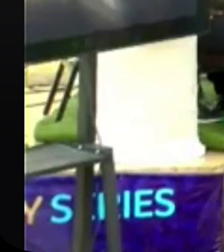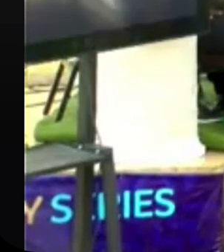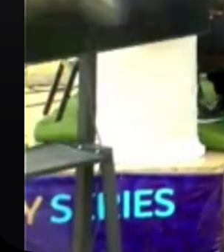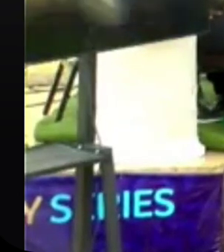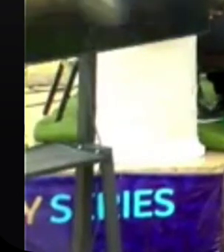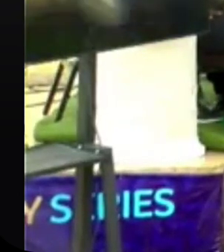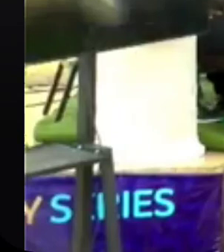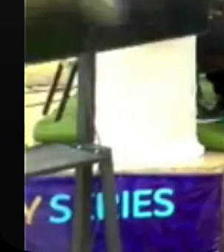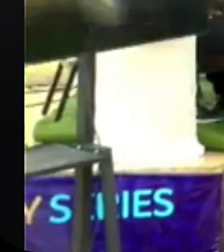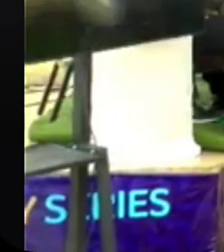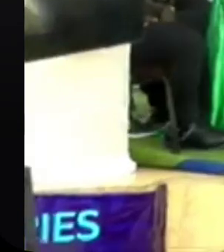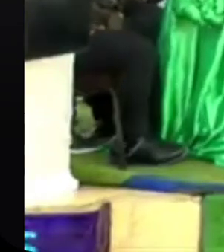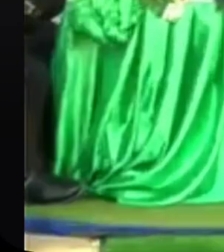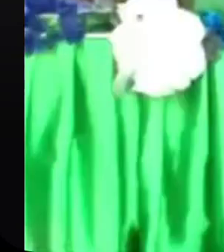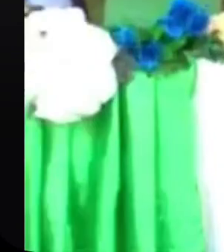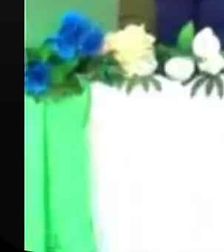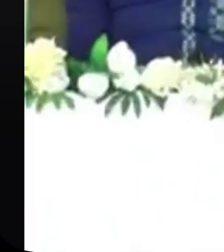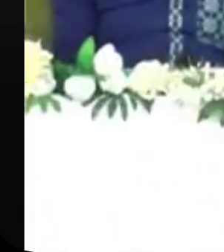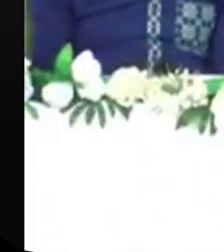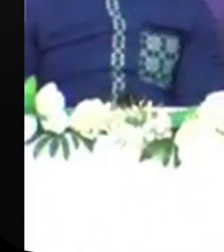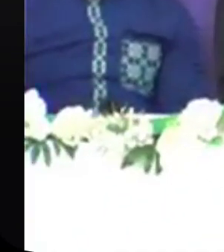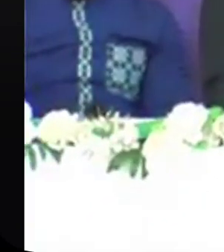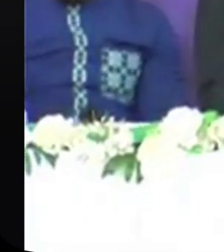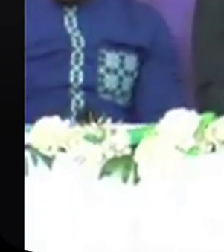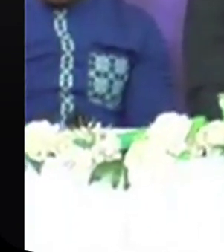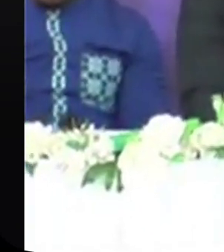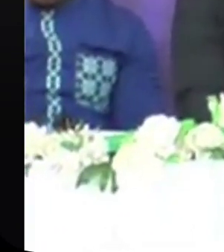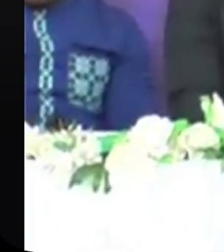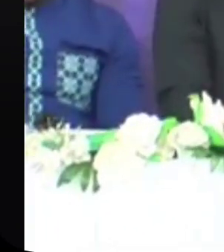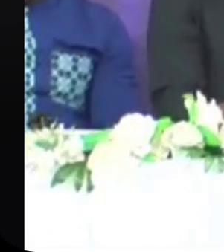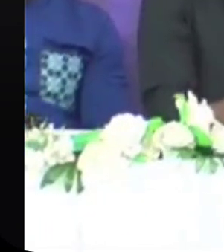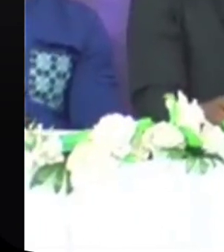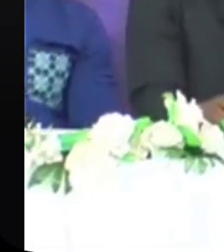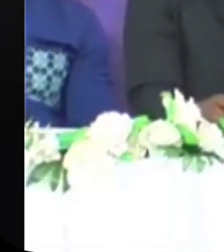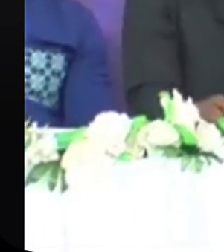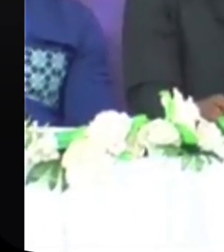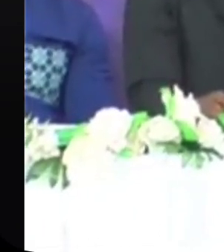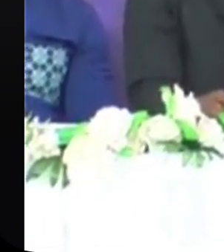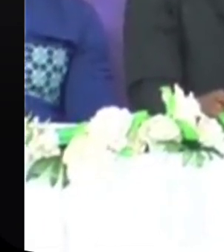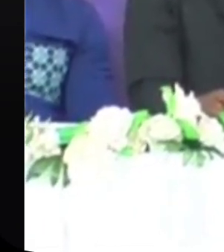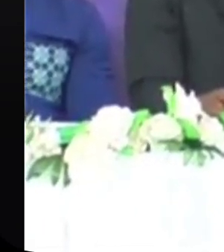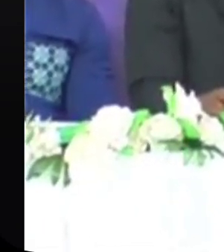Alright, standing are just some voices of the people of Kambia. Una sabi some other people and